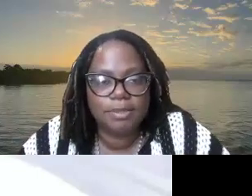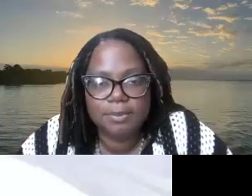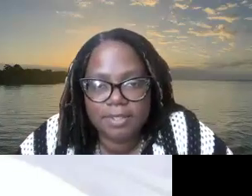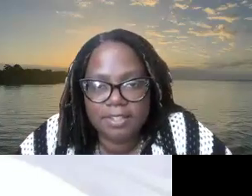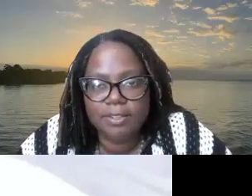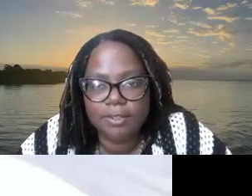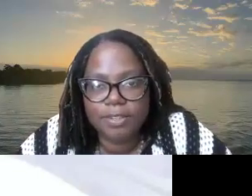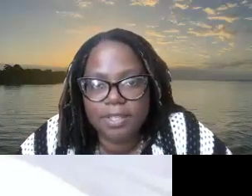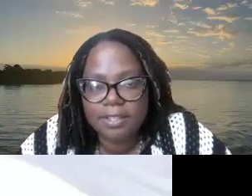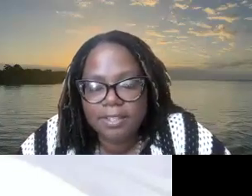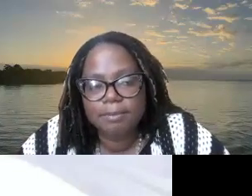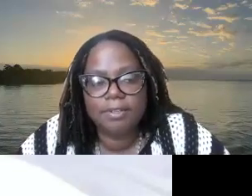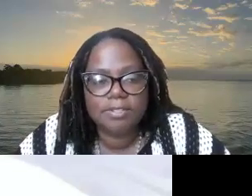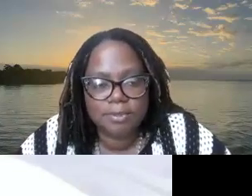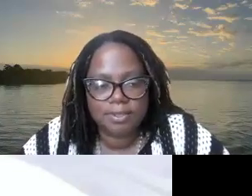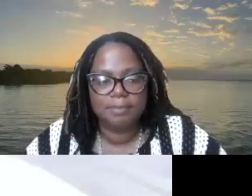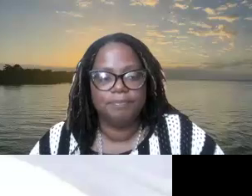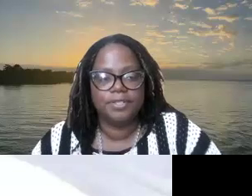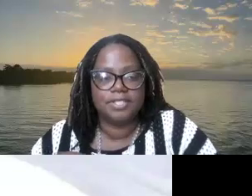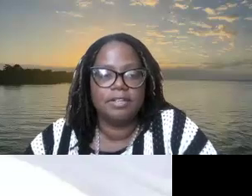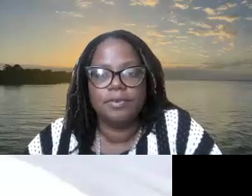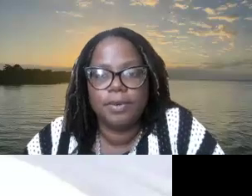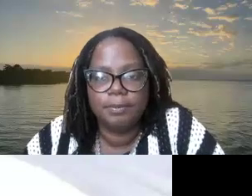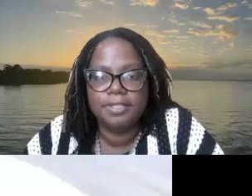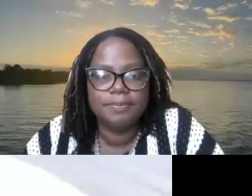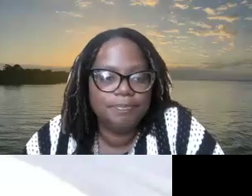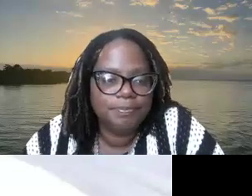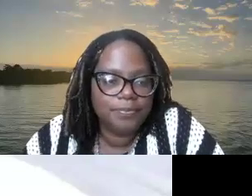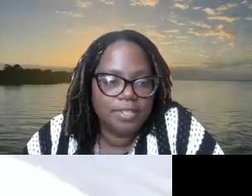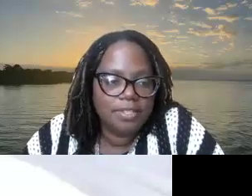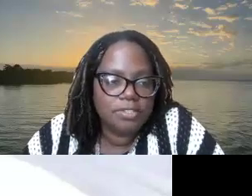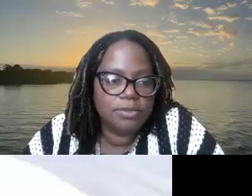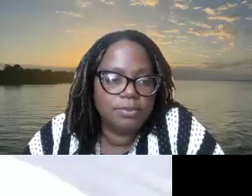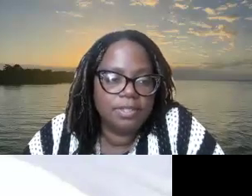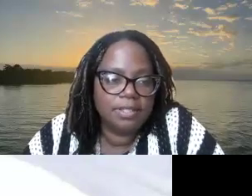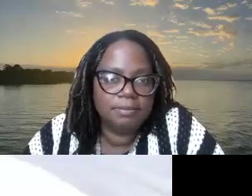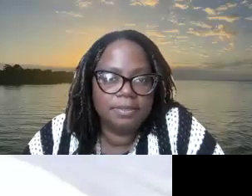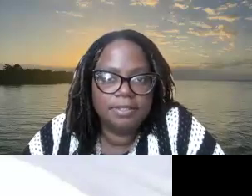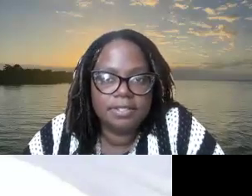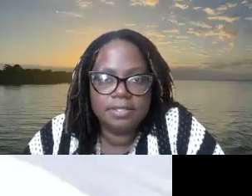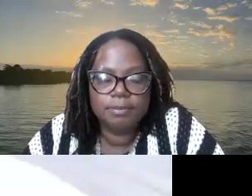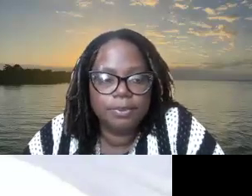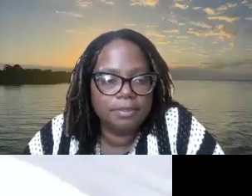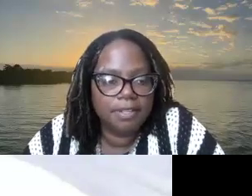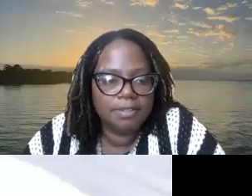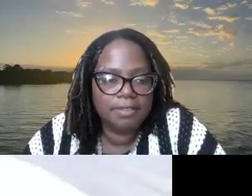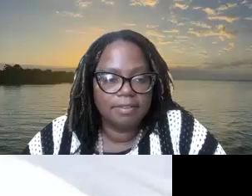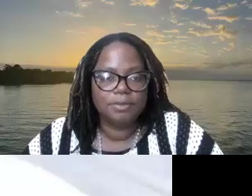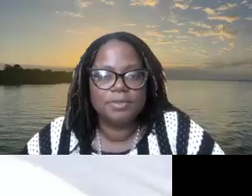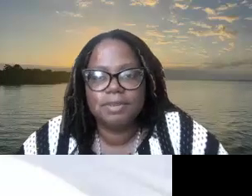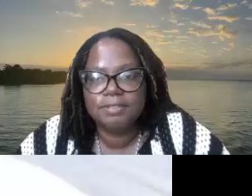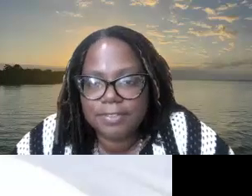use the Menti and play with it along with me, but also it's not a requirement. So this is an important